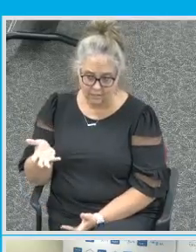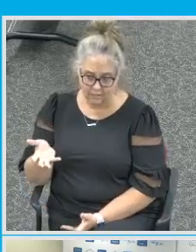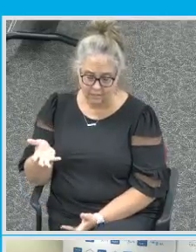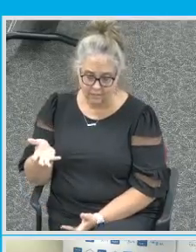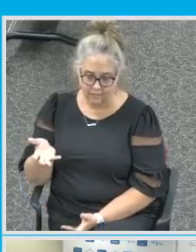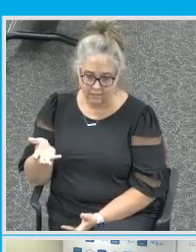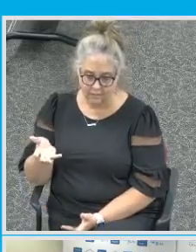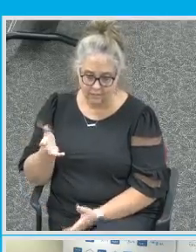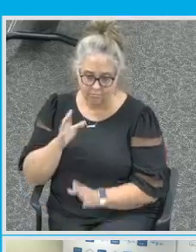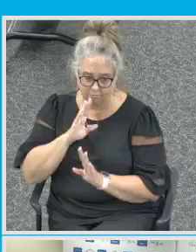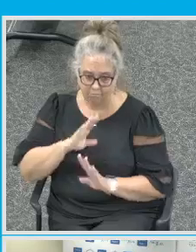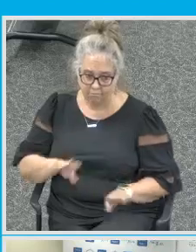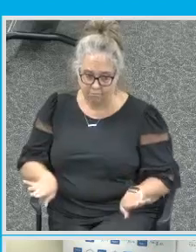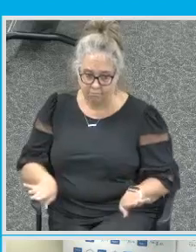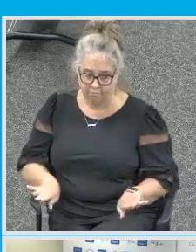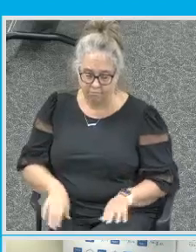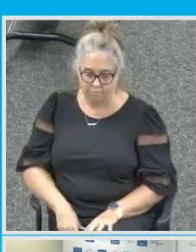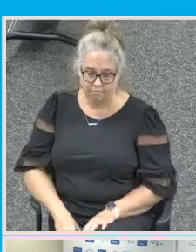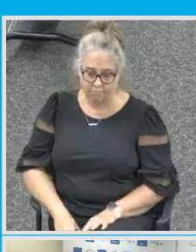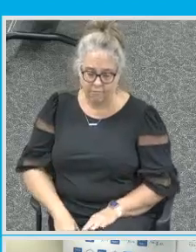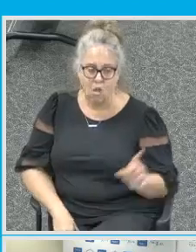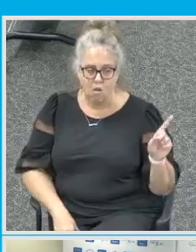General Briggs, I second. Thank you.